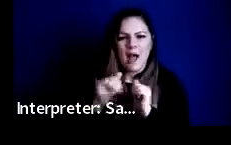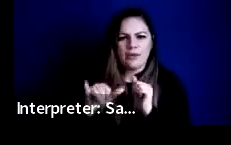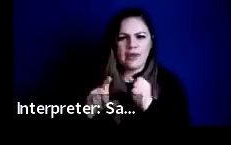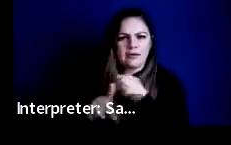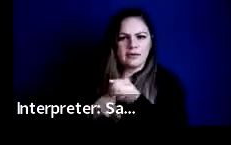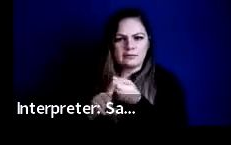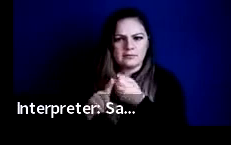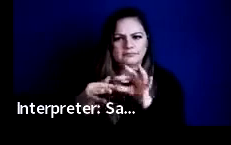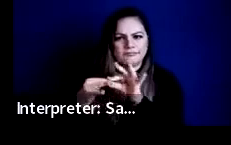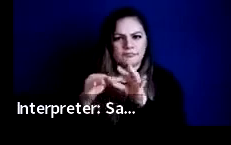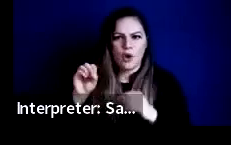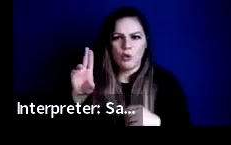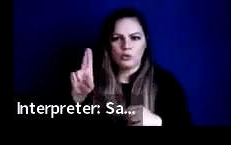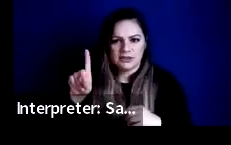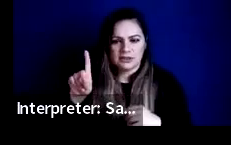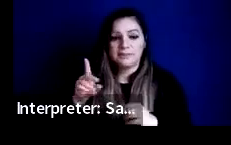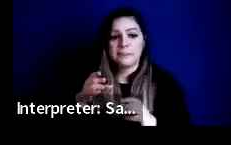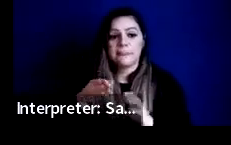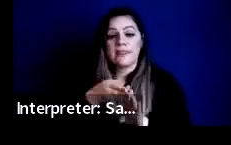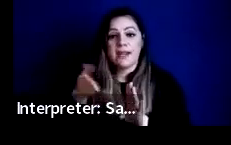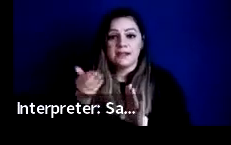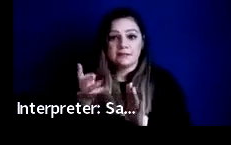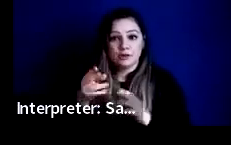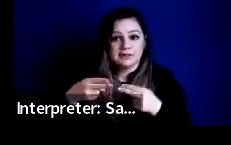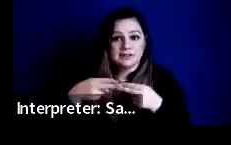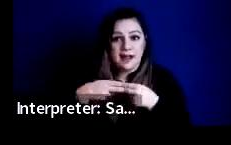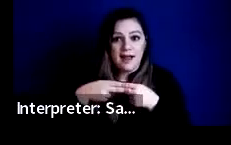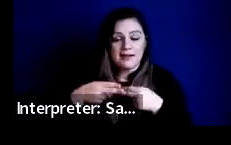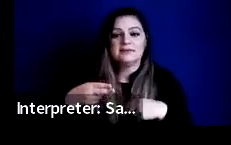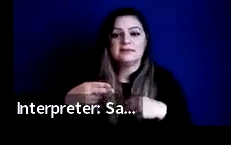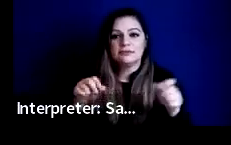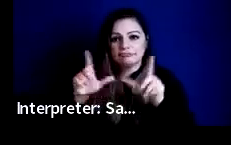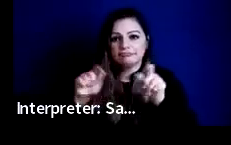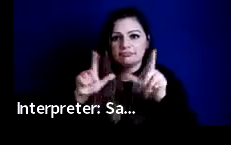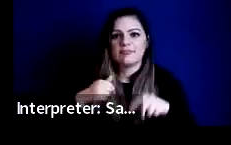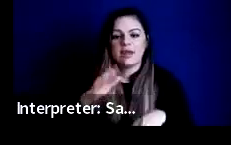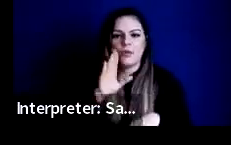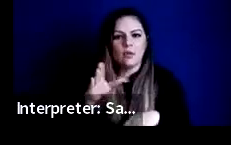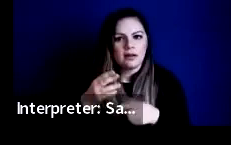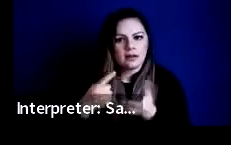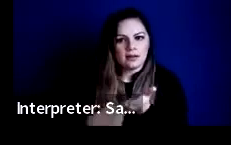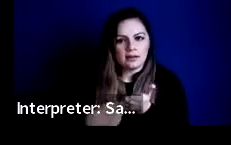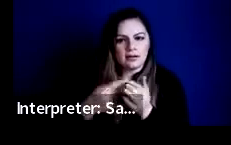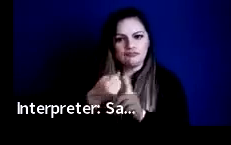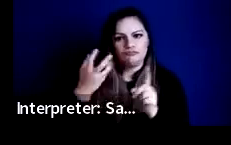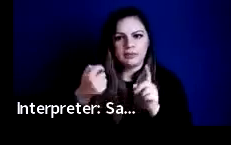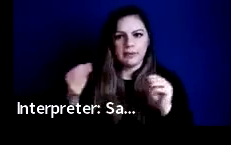The next few slides, we're going to talk a little bit more about the